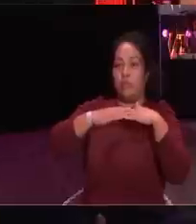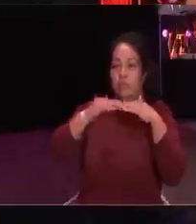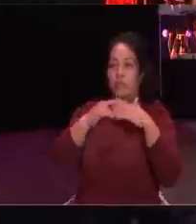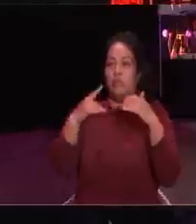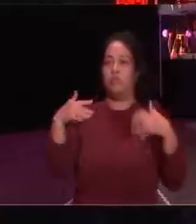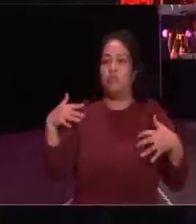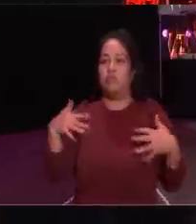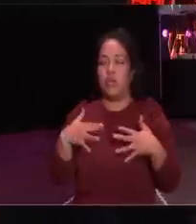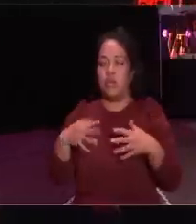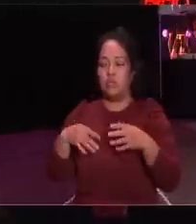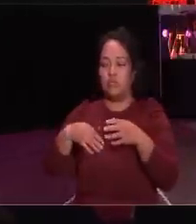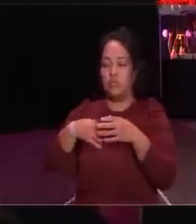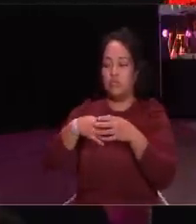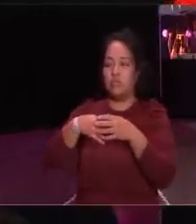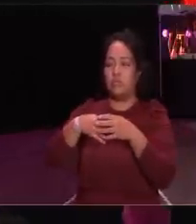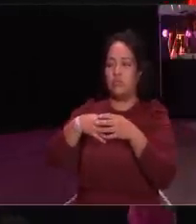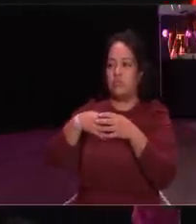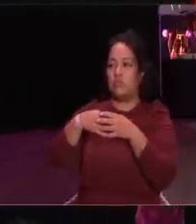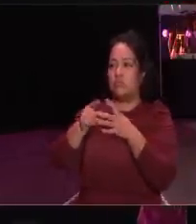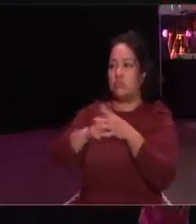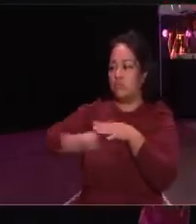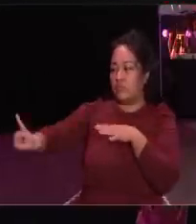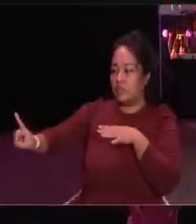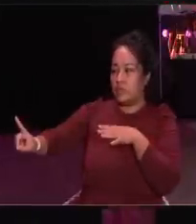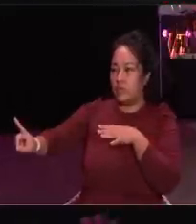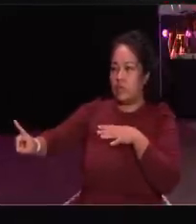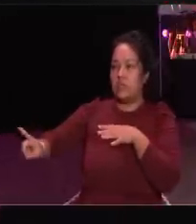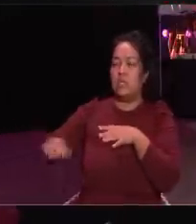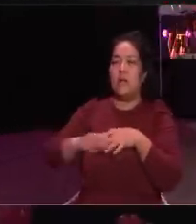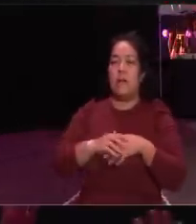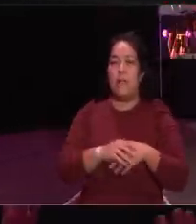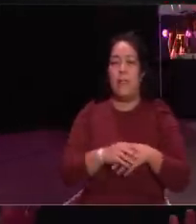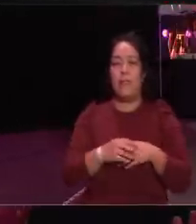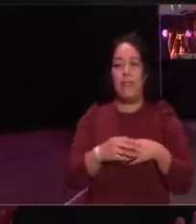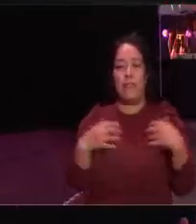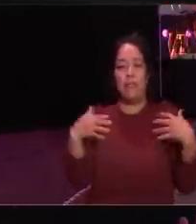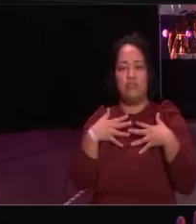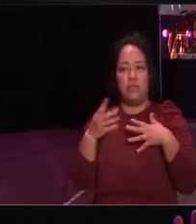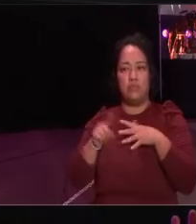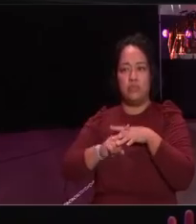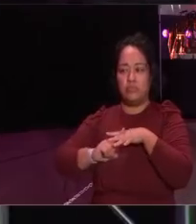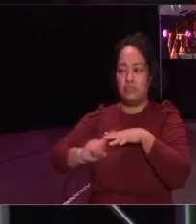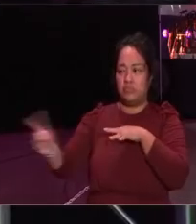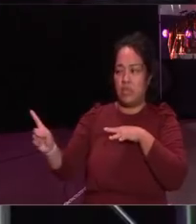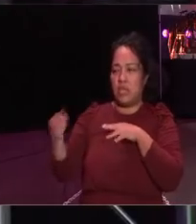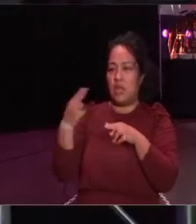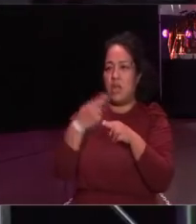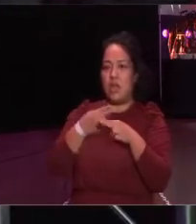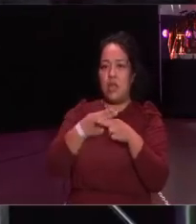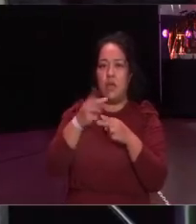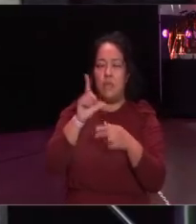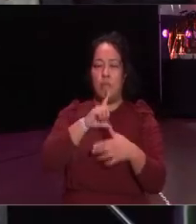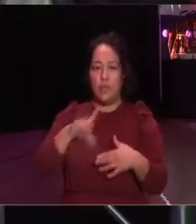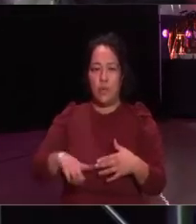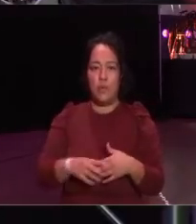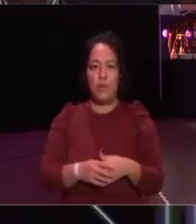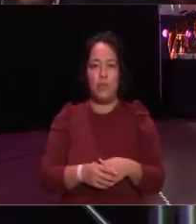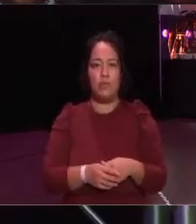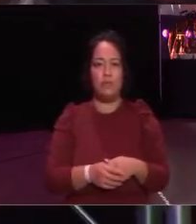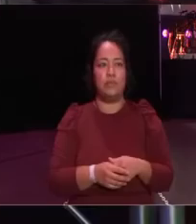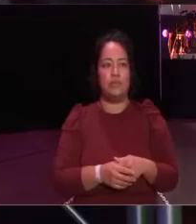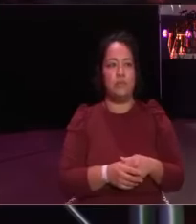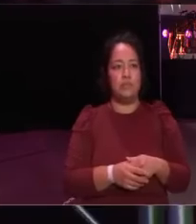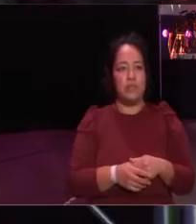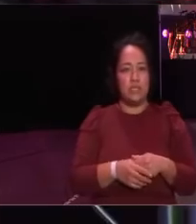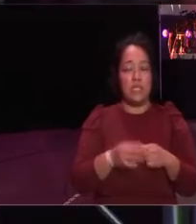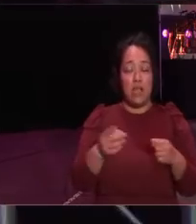Fear has to flee. El miedo tiene que salir huyendo en el fear nombre del has Señor. To leave in the name of the Lord. Alguien bendiga el nombre del